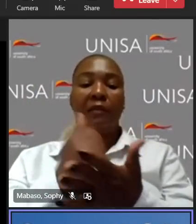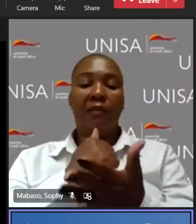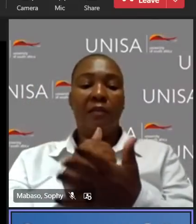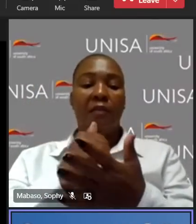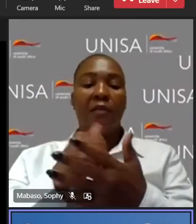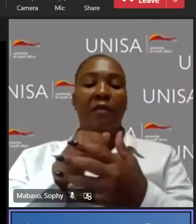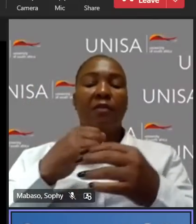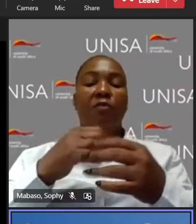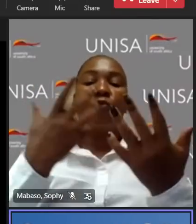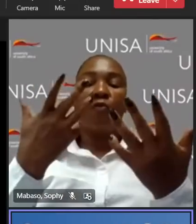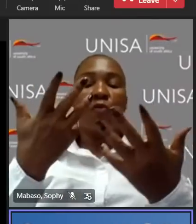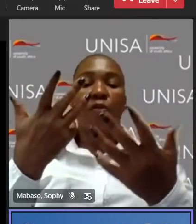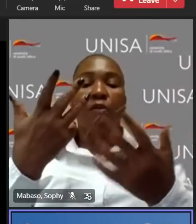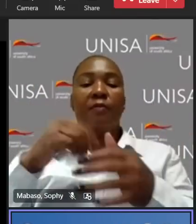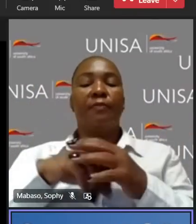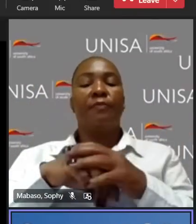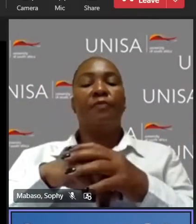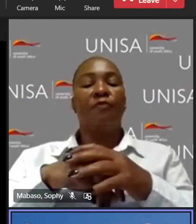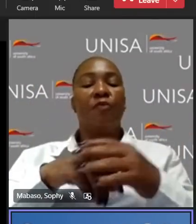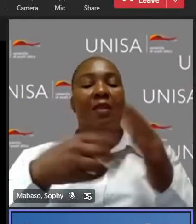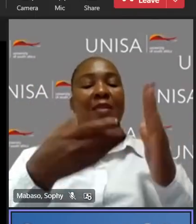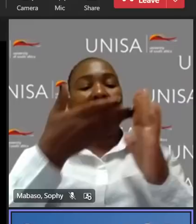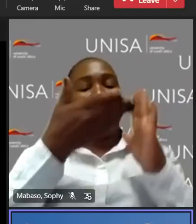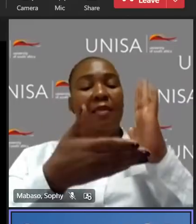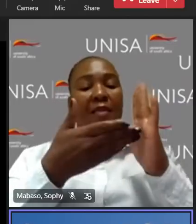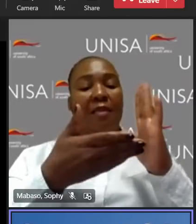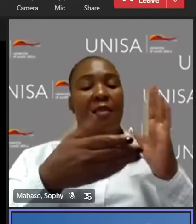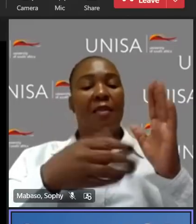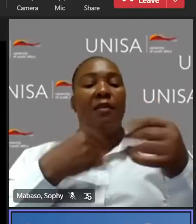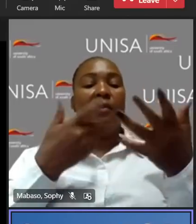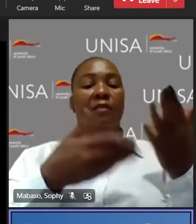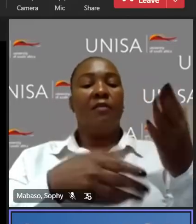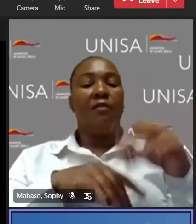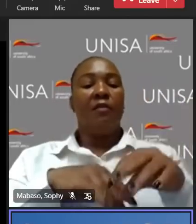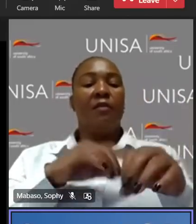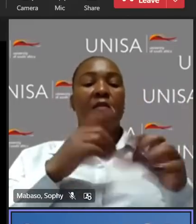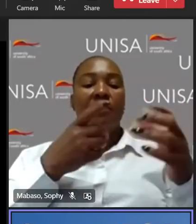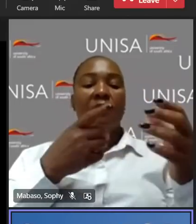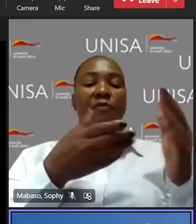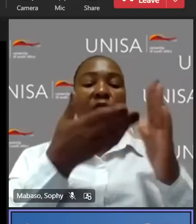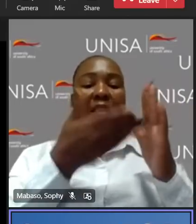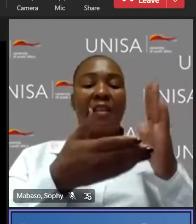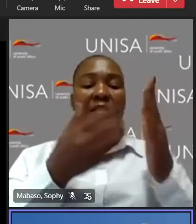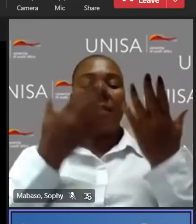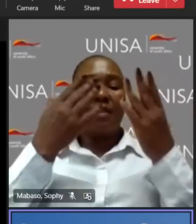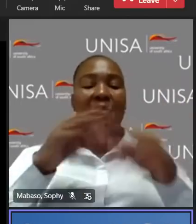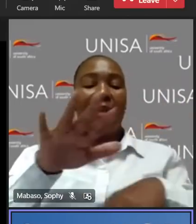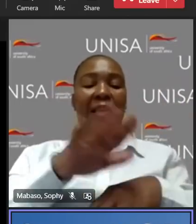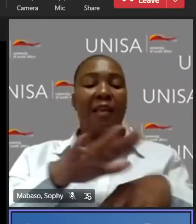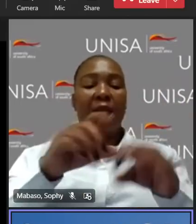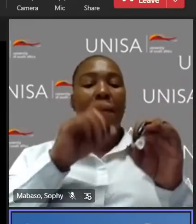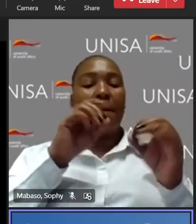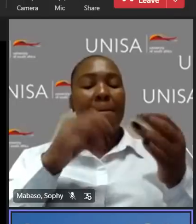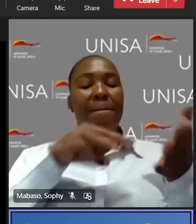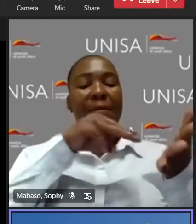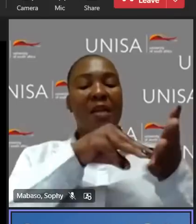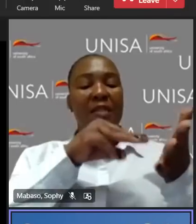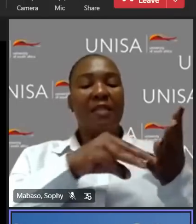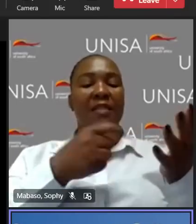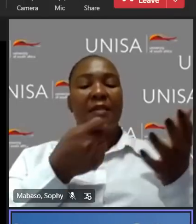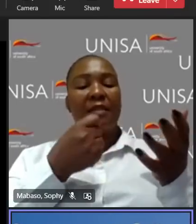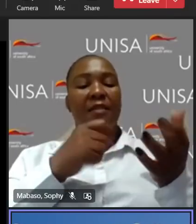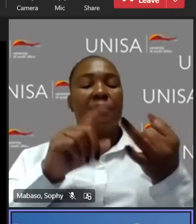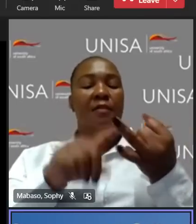be registered for this qualification. It only funds these study areas: medicine,